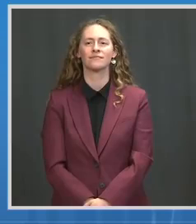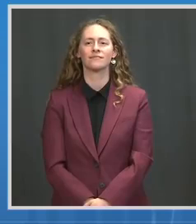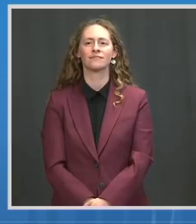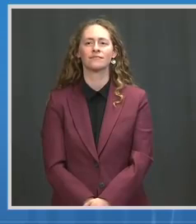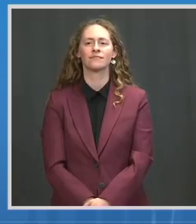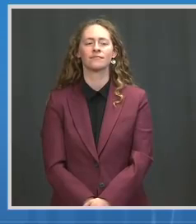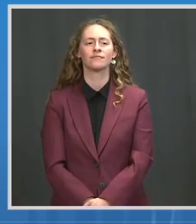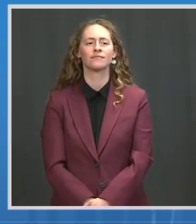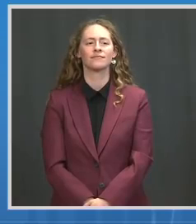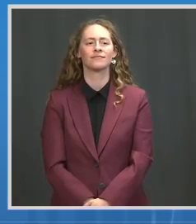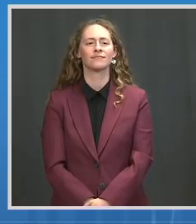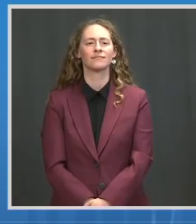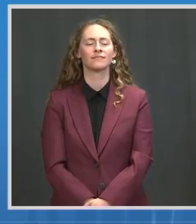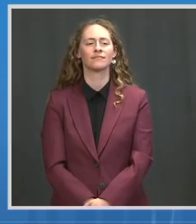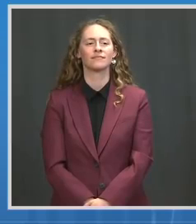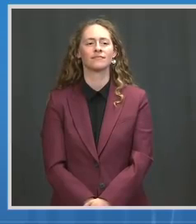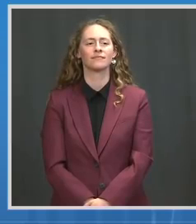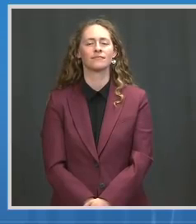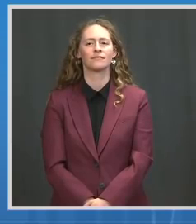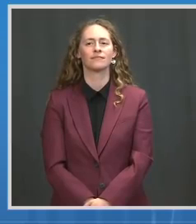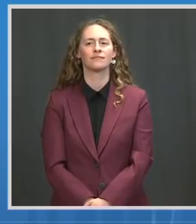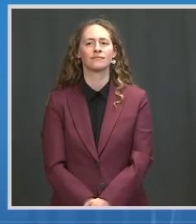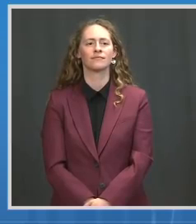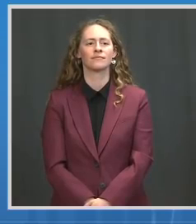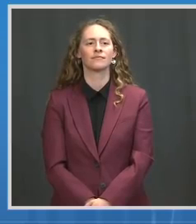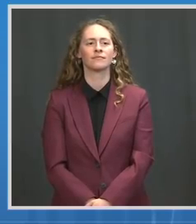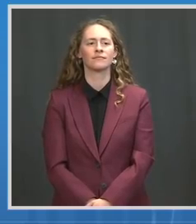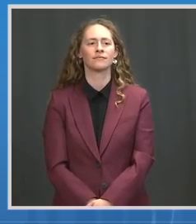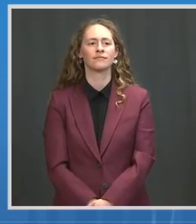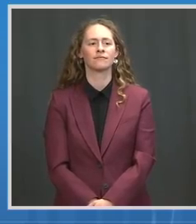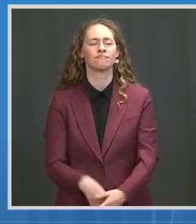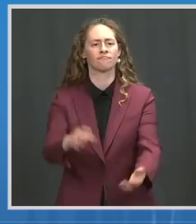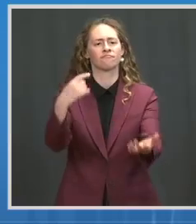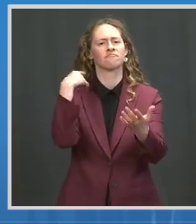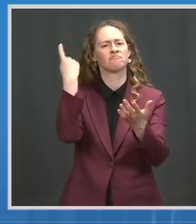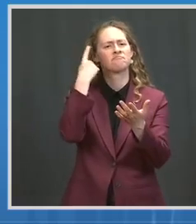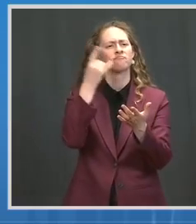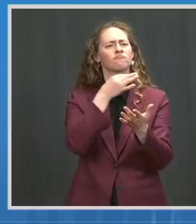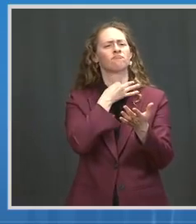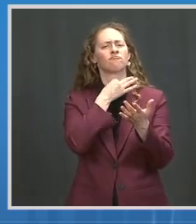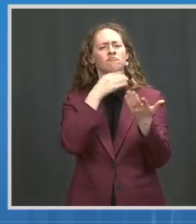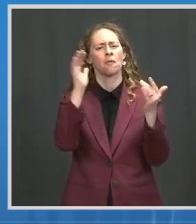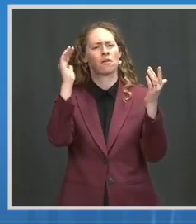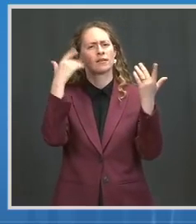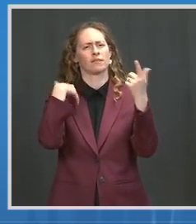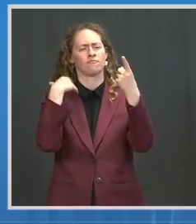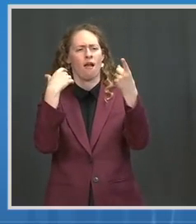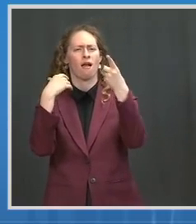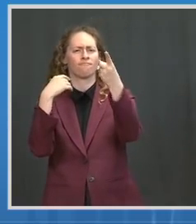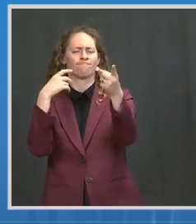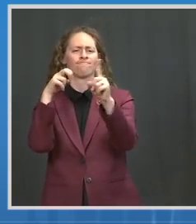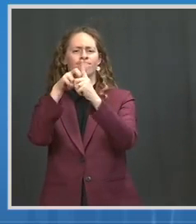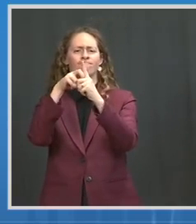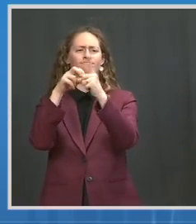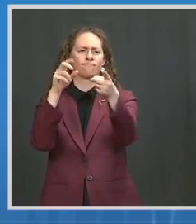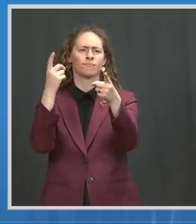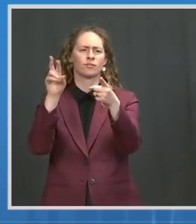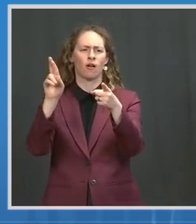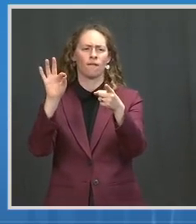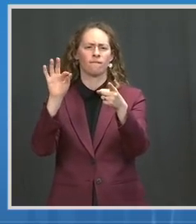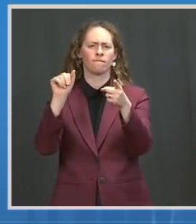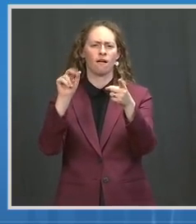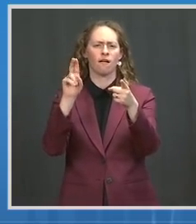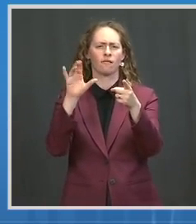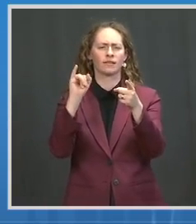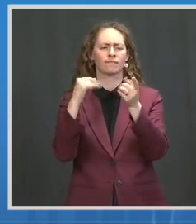Thanks for doing this. I was hoping, Dr. Fauci, you might be able to weigh in on the potential consequences of the U.S. falling short